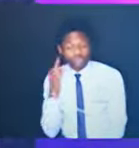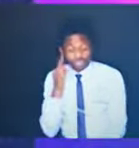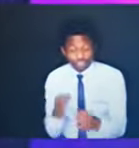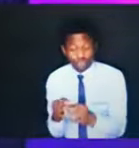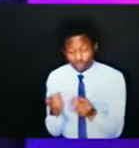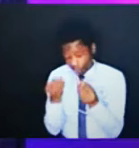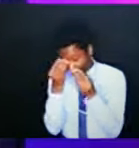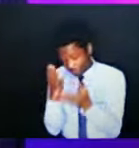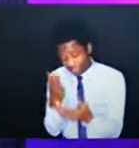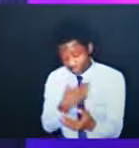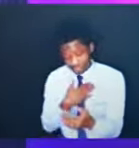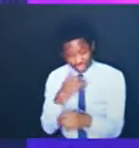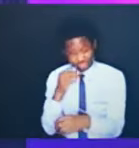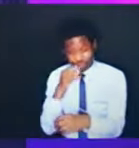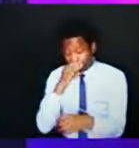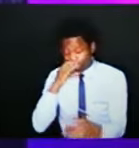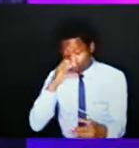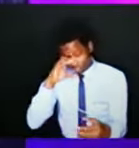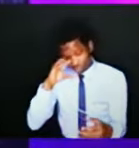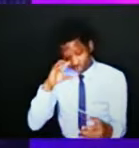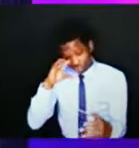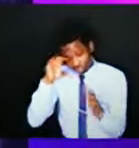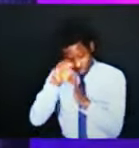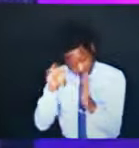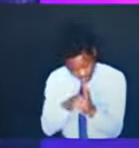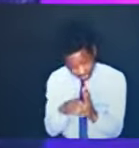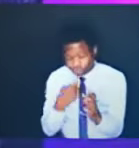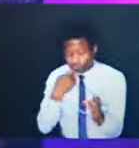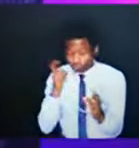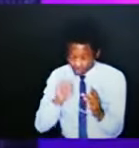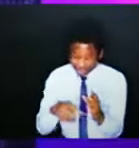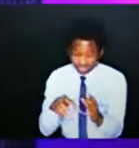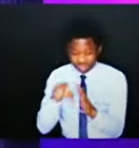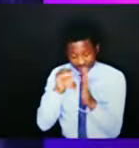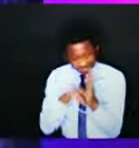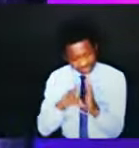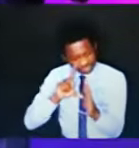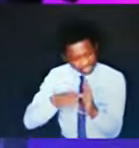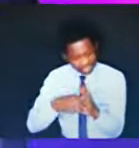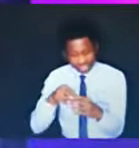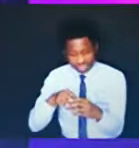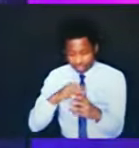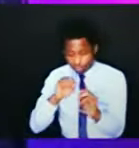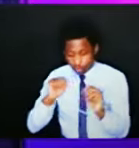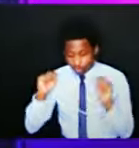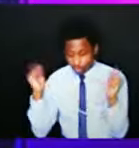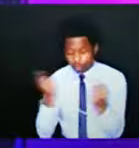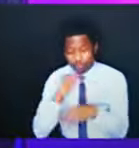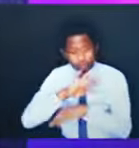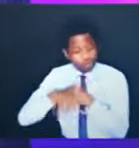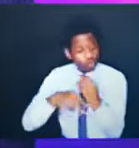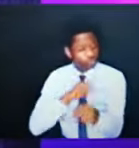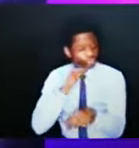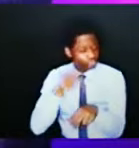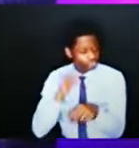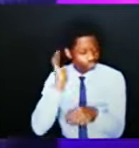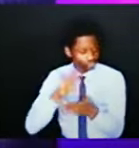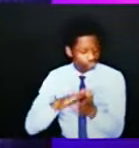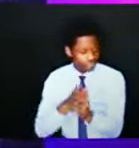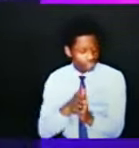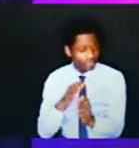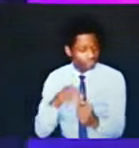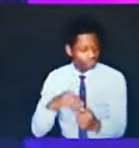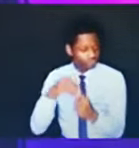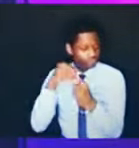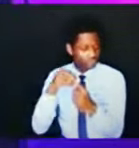me na modi mapam so a enye amen nyina mu no mobeye megapade a mosombo. Let's all read